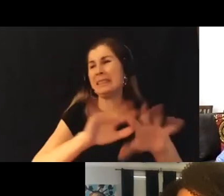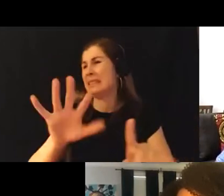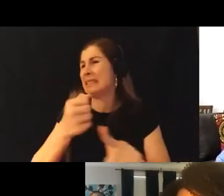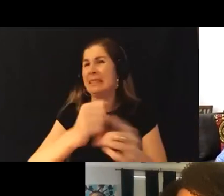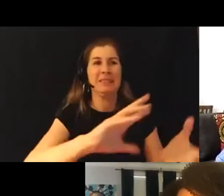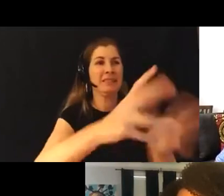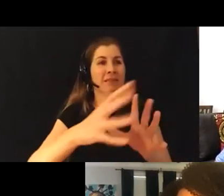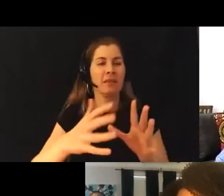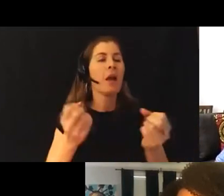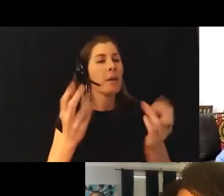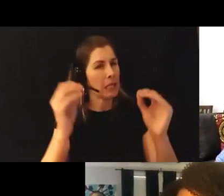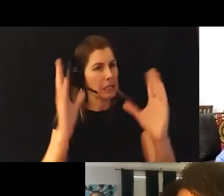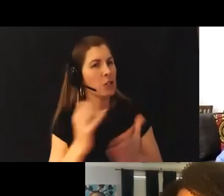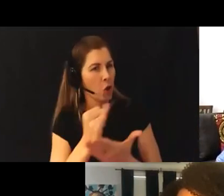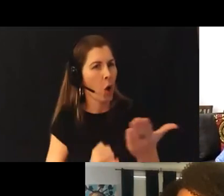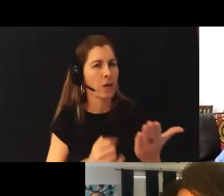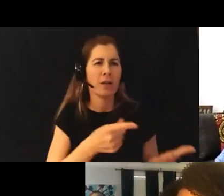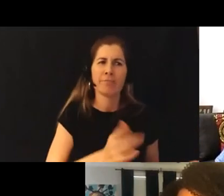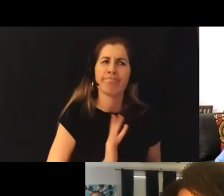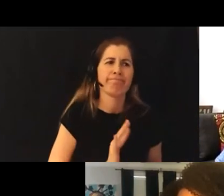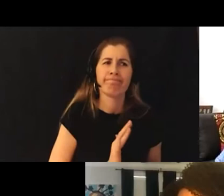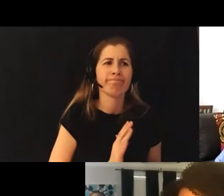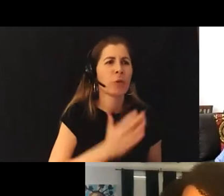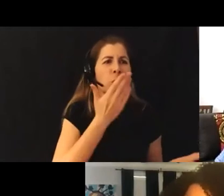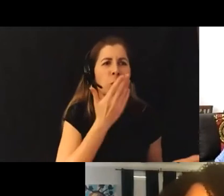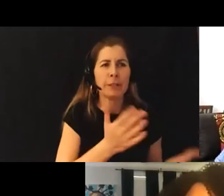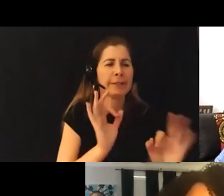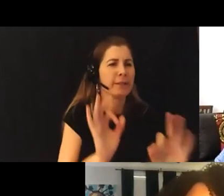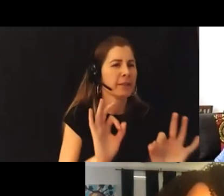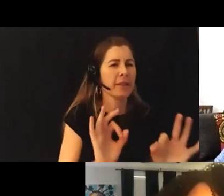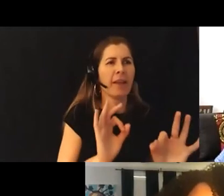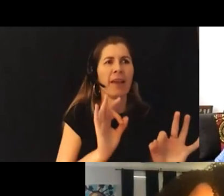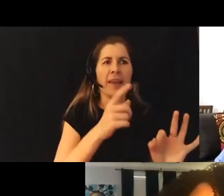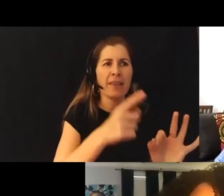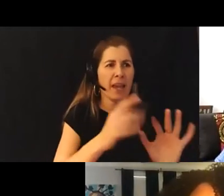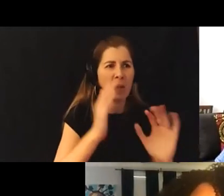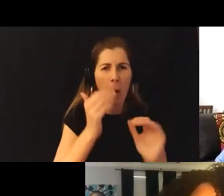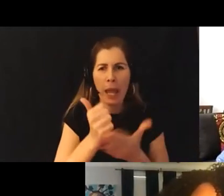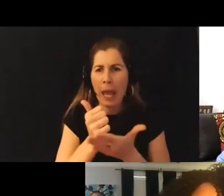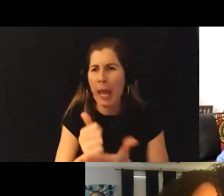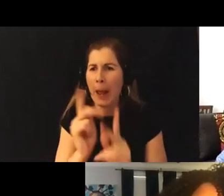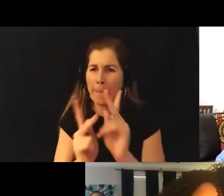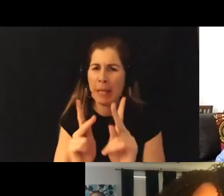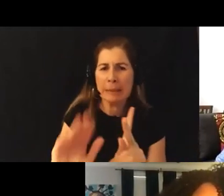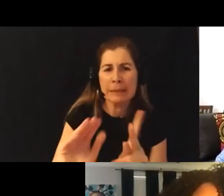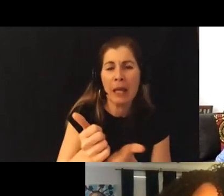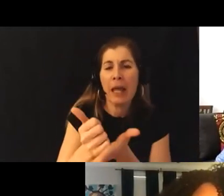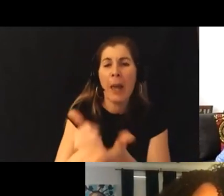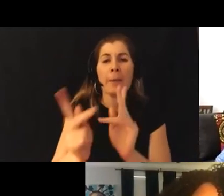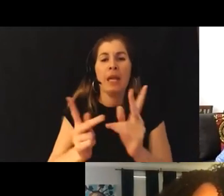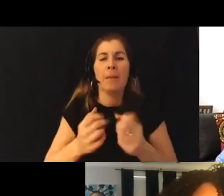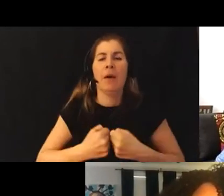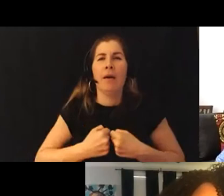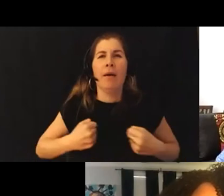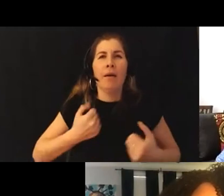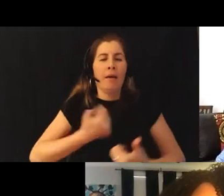artists are attuned to doing that, attuned to working on with people about self-expression. And so we've seen that done in